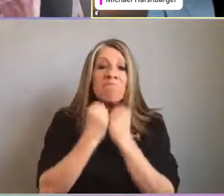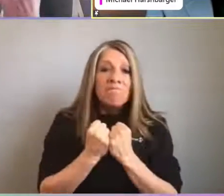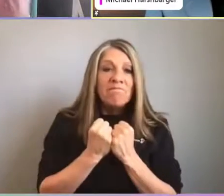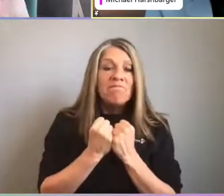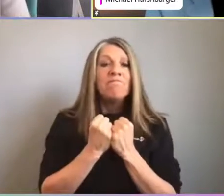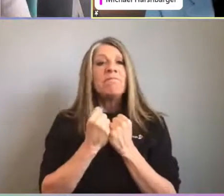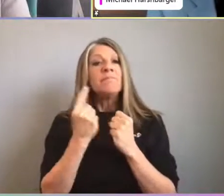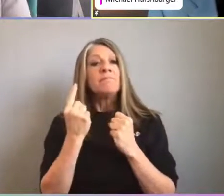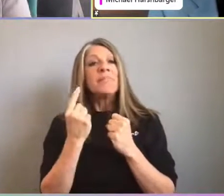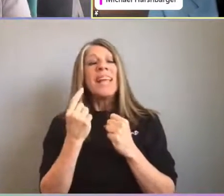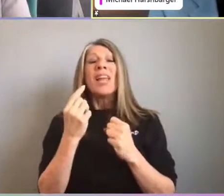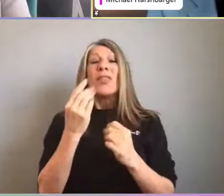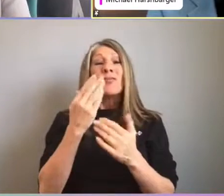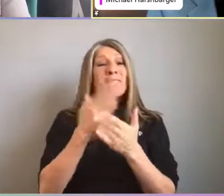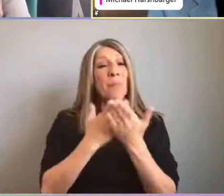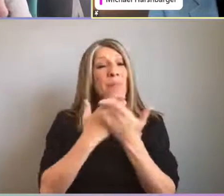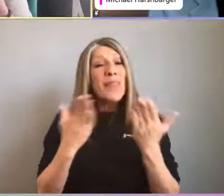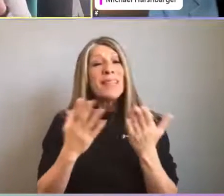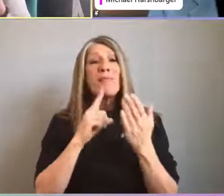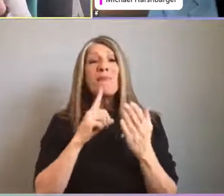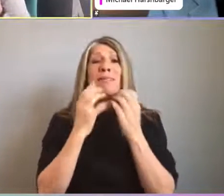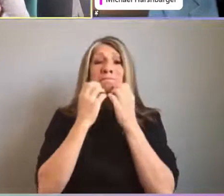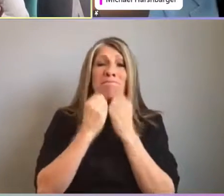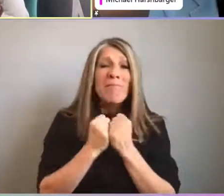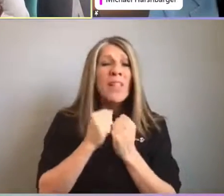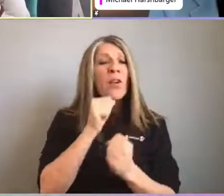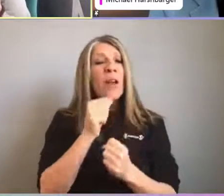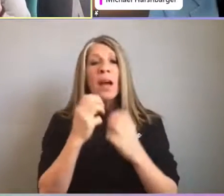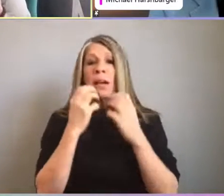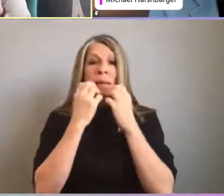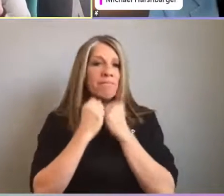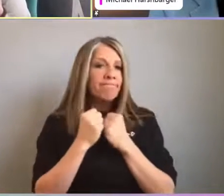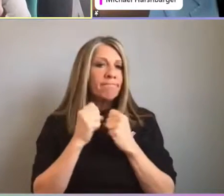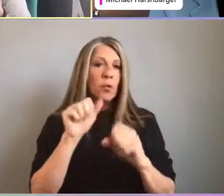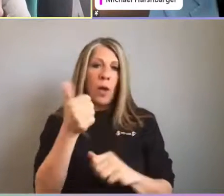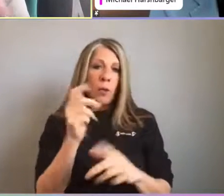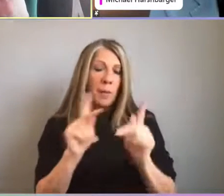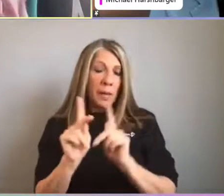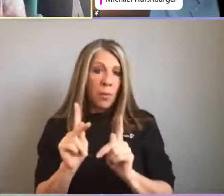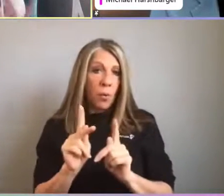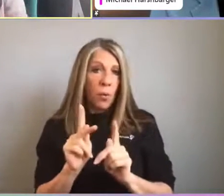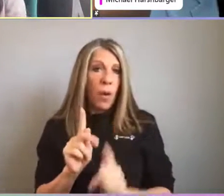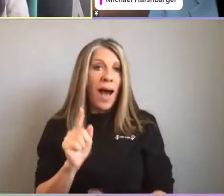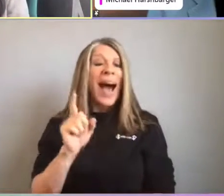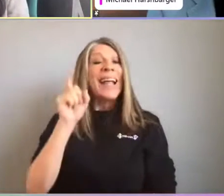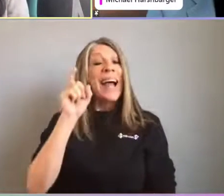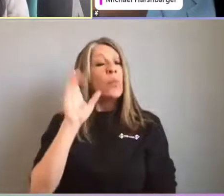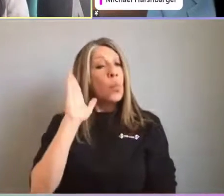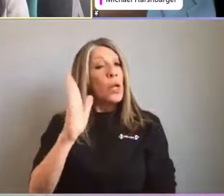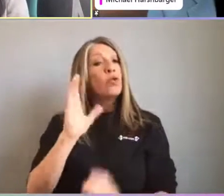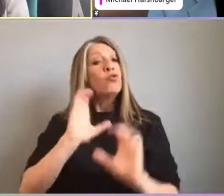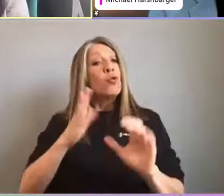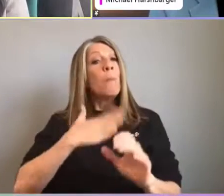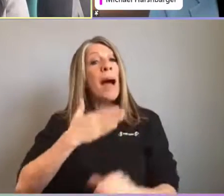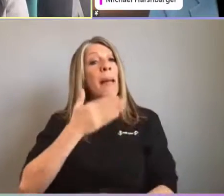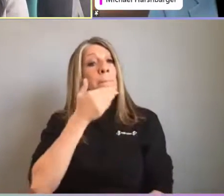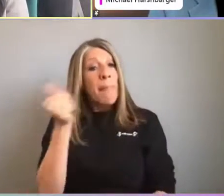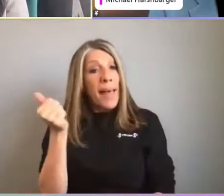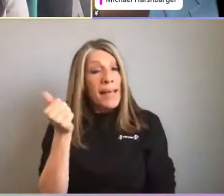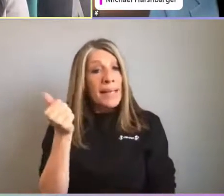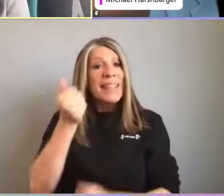are certain things that mean something to me that won't mean things to others. And I'm going to do my best at